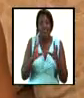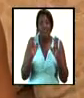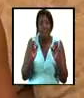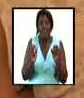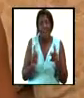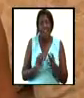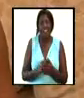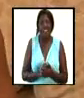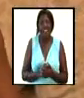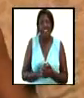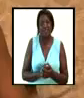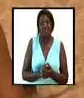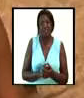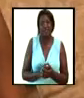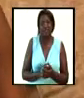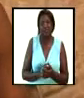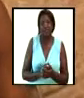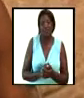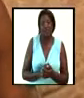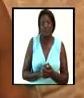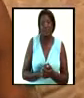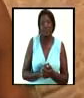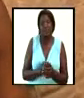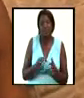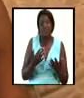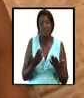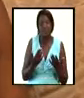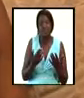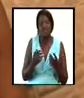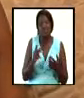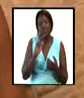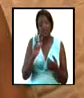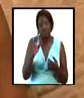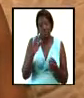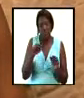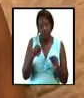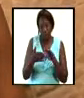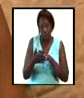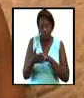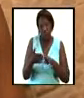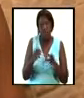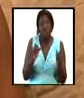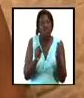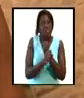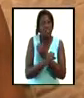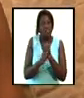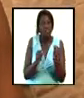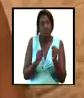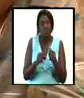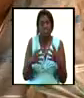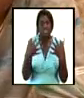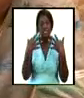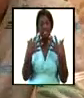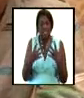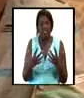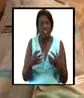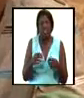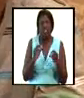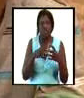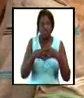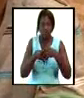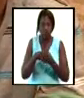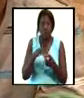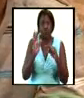Okay, I see you. The judges cannot enjoy your essay if they cannot read your handwriting. They'll get frustrated and then you'll lose